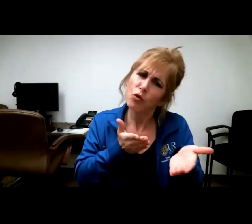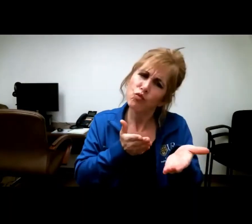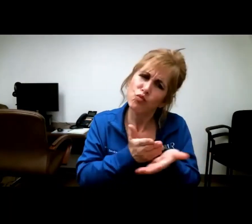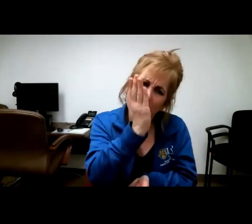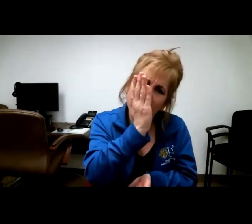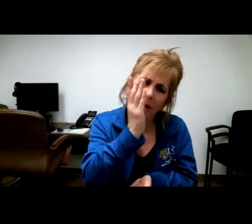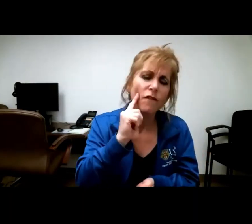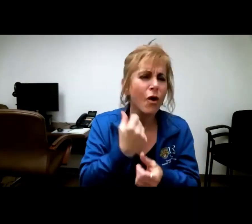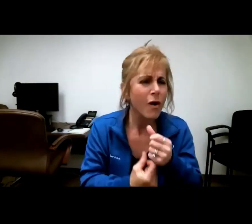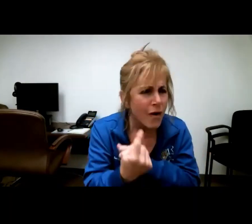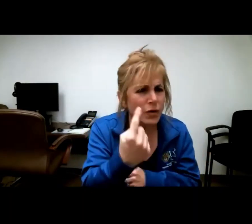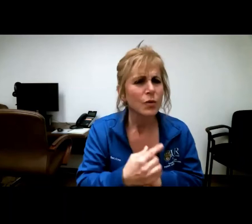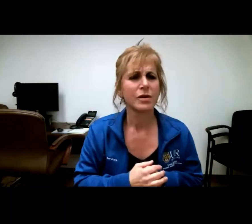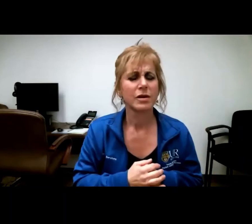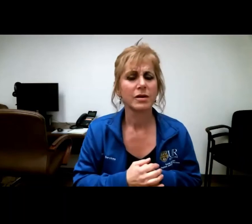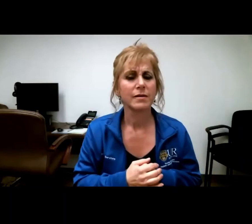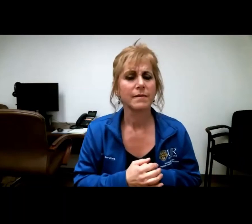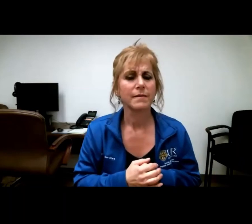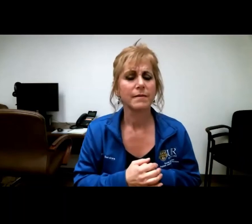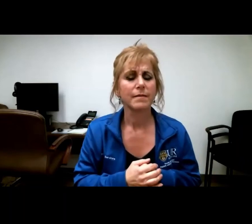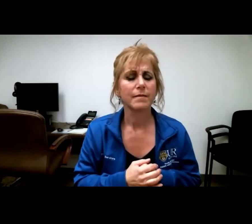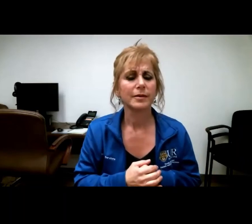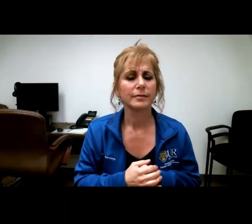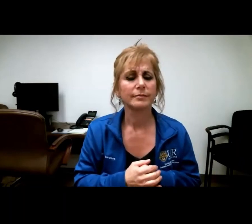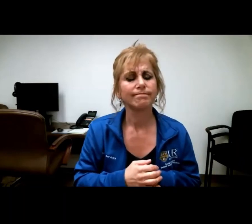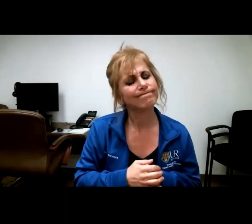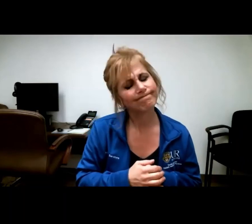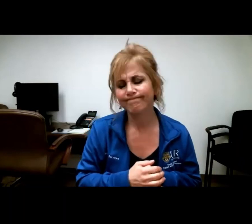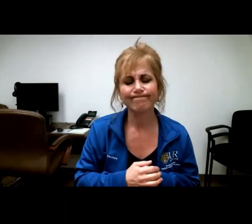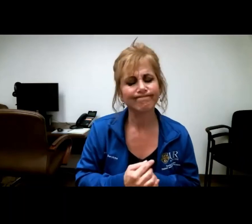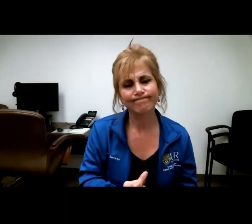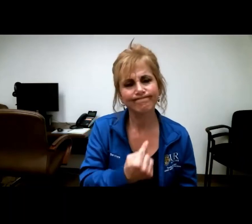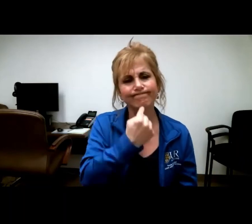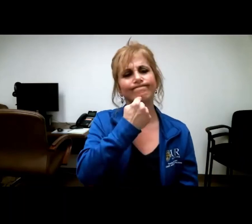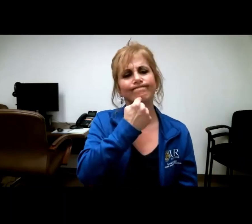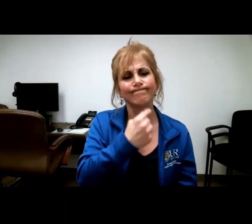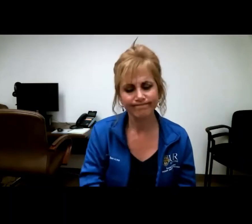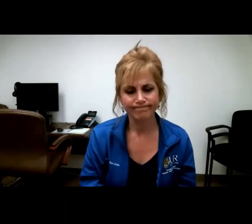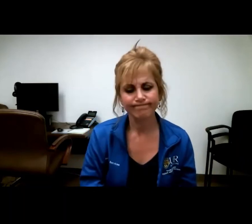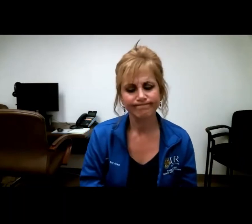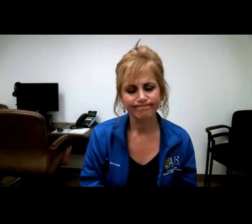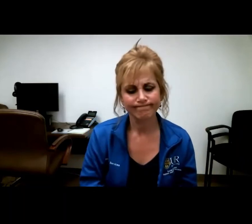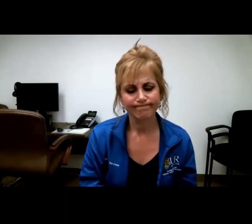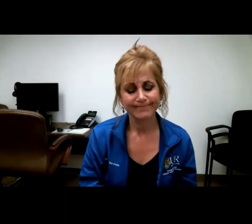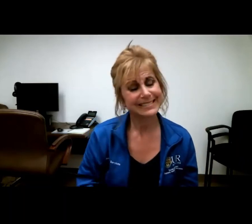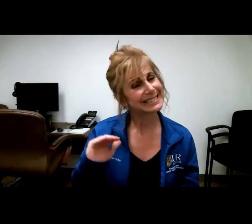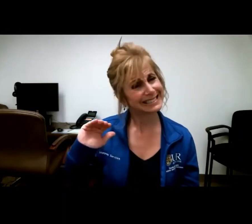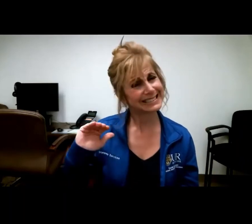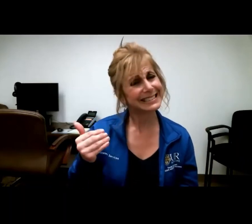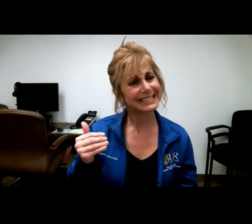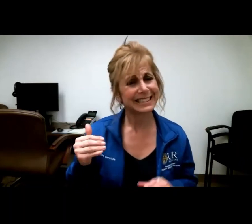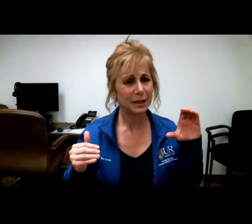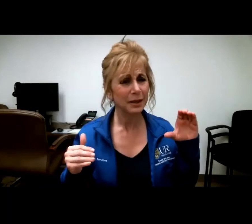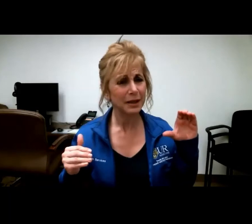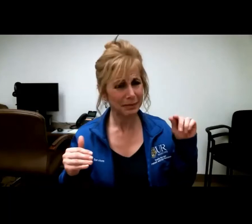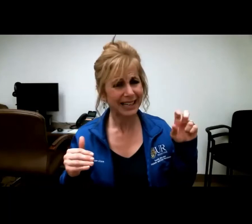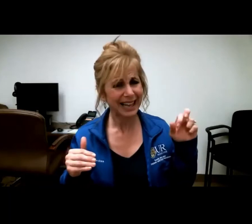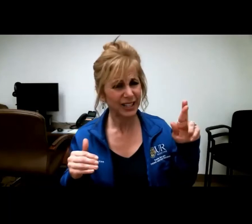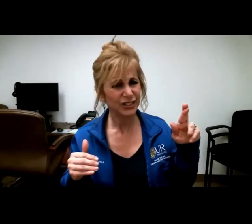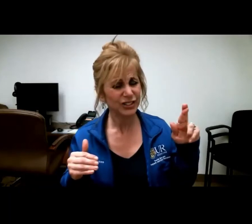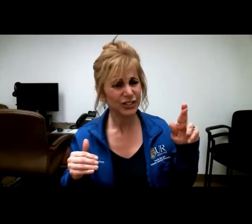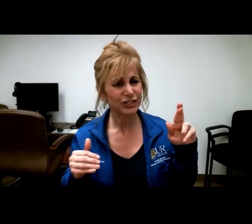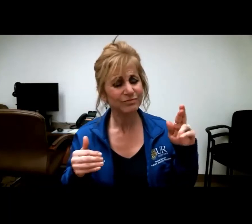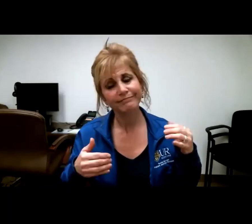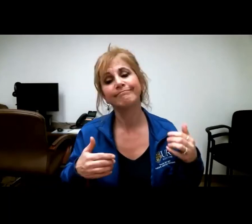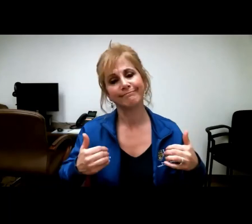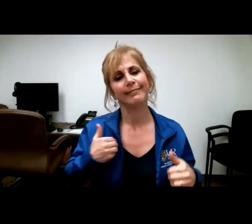color. Sadly, I think that we're finding that cancer also has a color. And so the African American